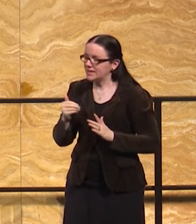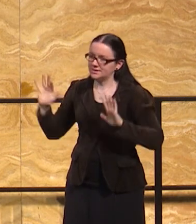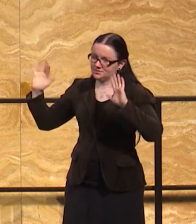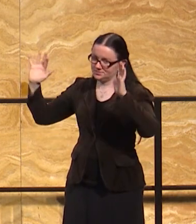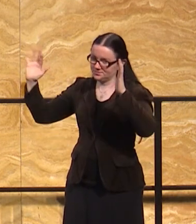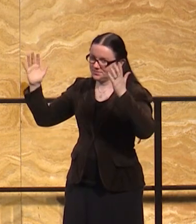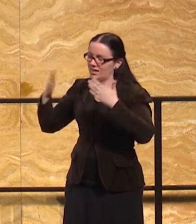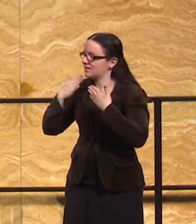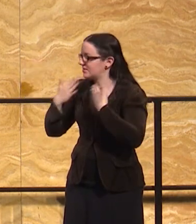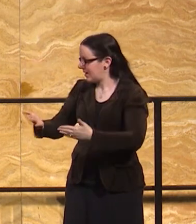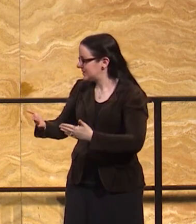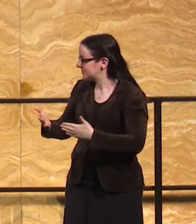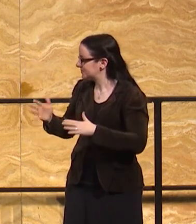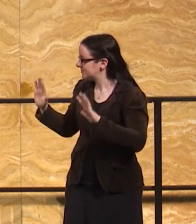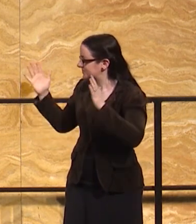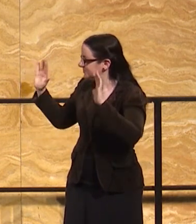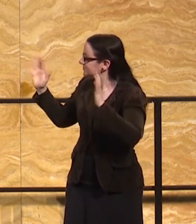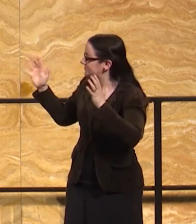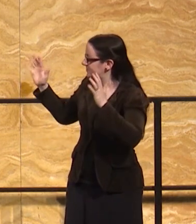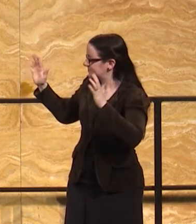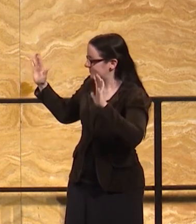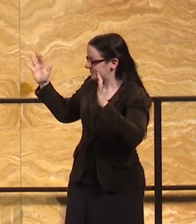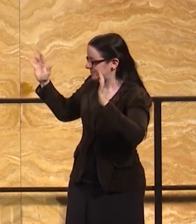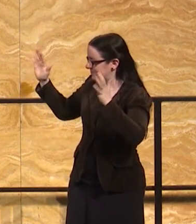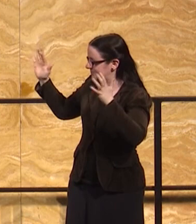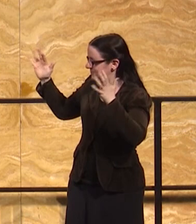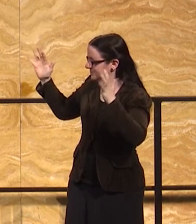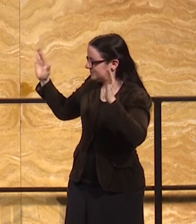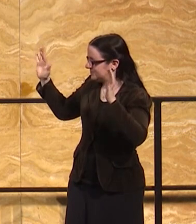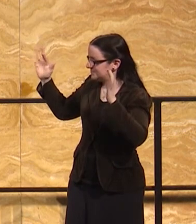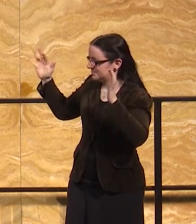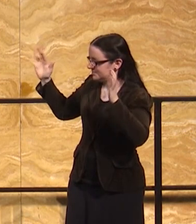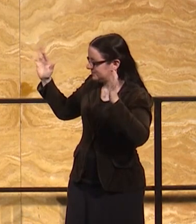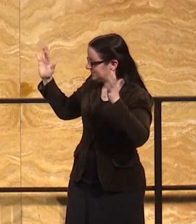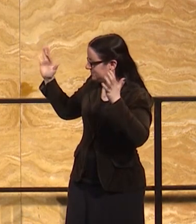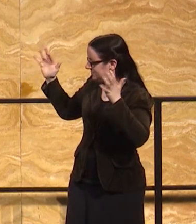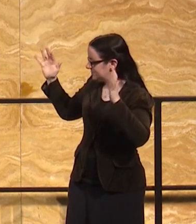hands together for Professor Funmi Olonisakin and His Excellency Professor Dr. Ramos Horta.